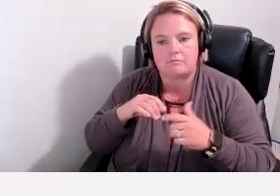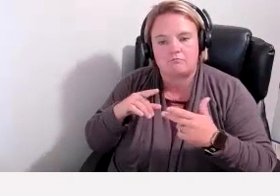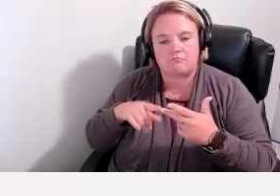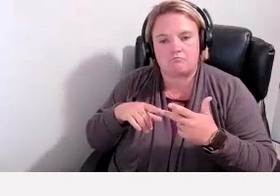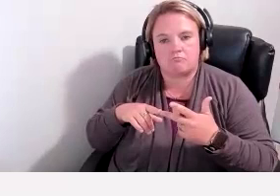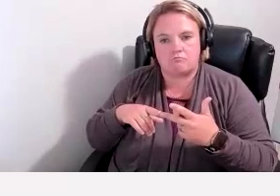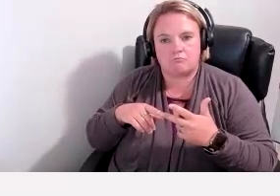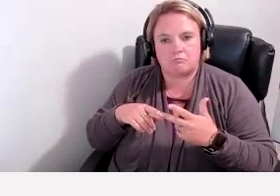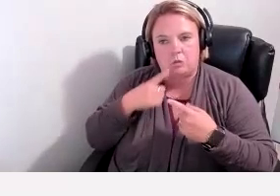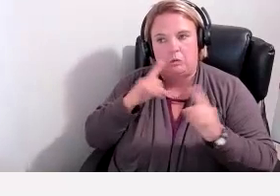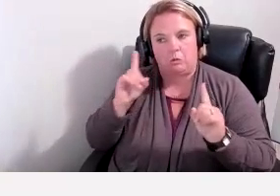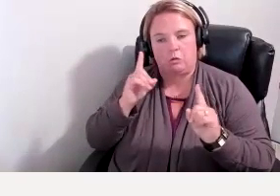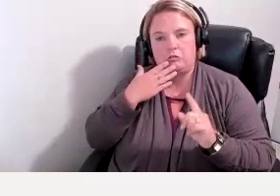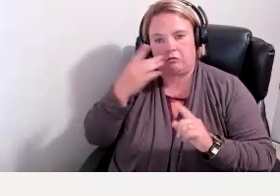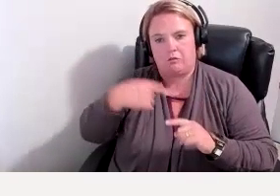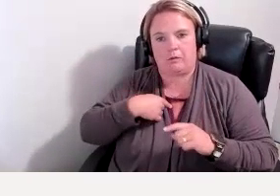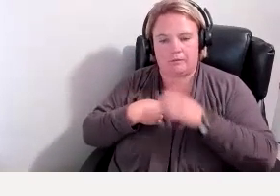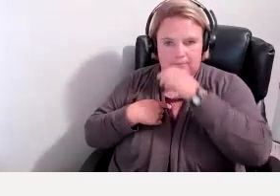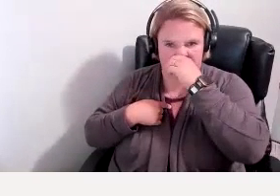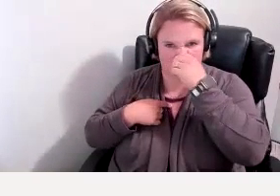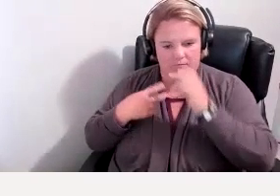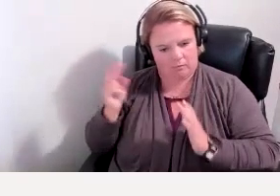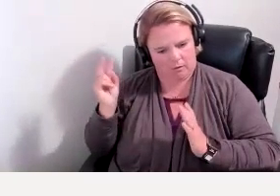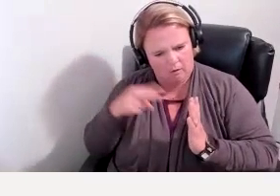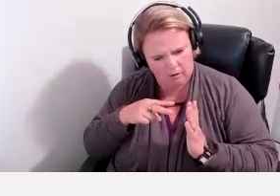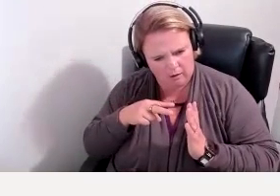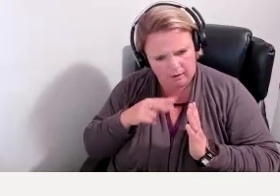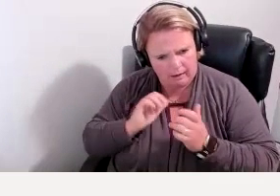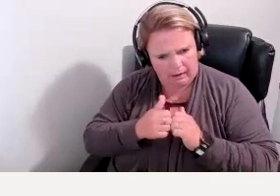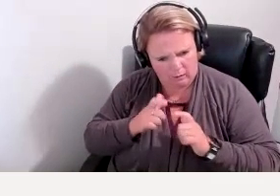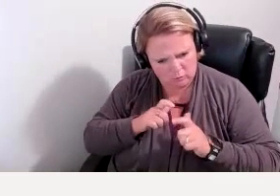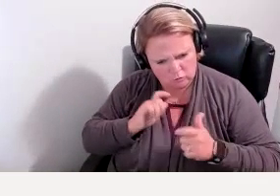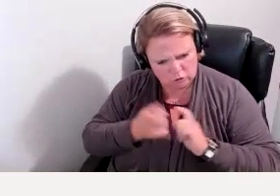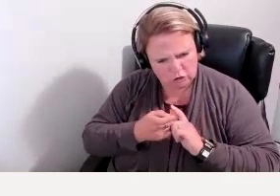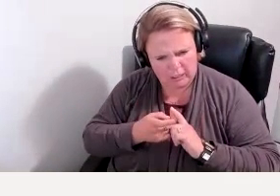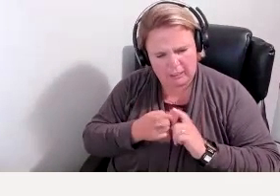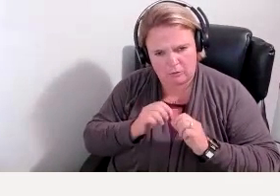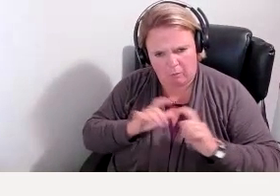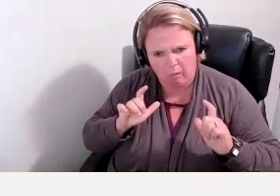it works pretty good. I've had people look over my shoulder, how do you get it that big?